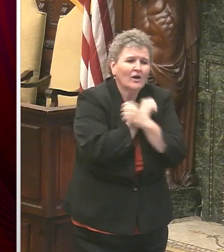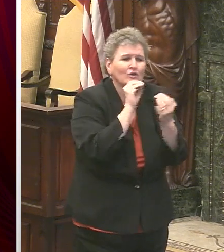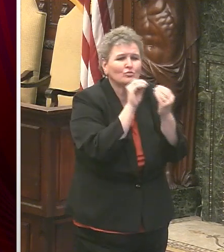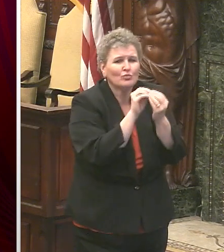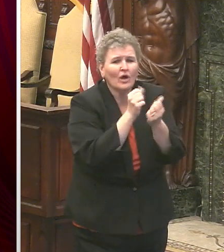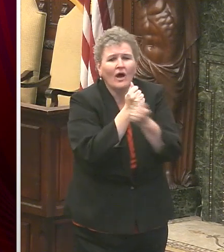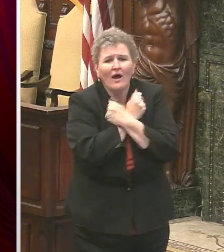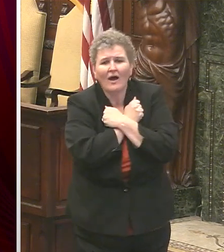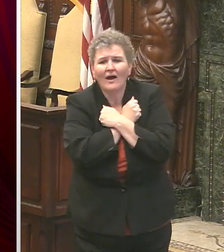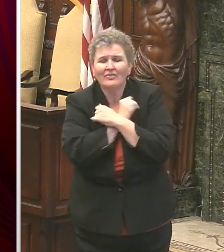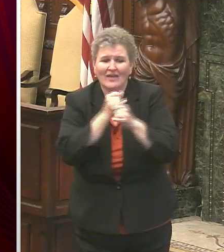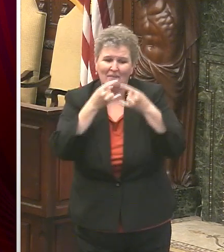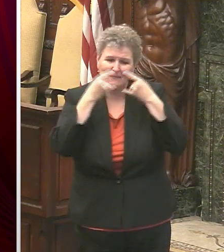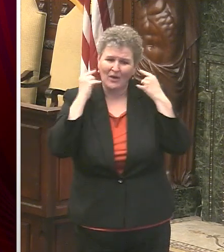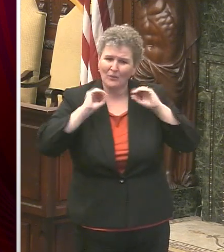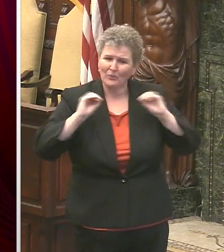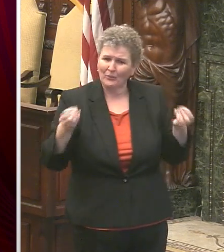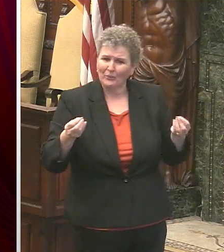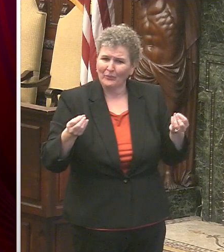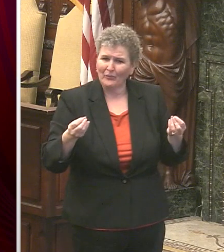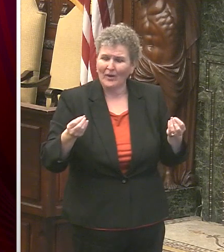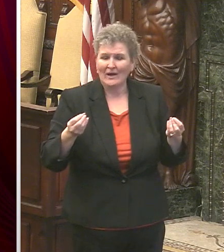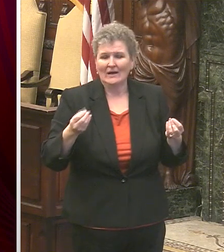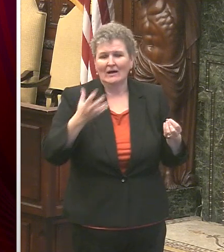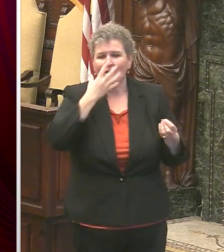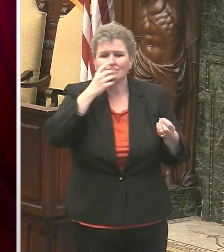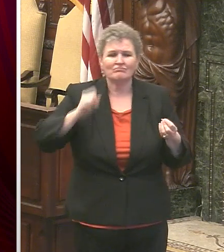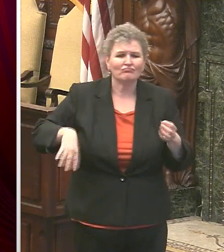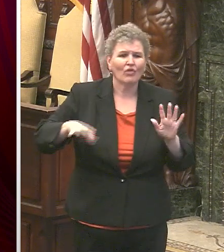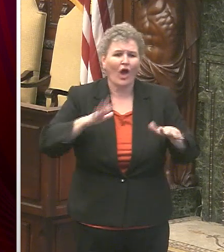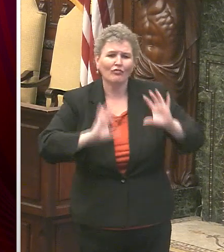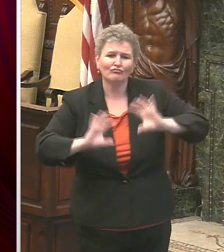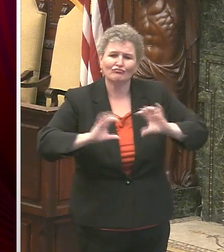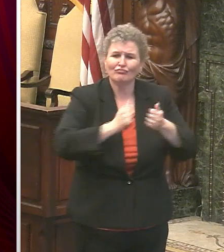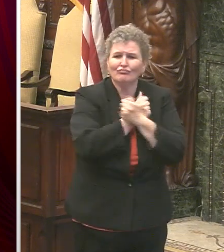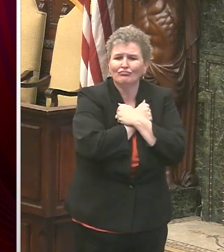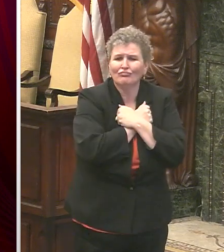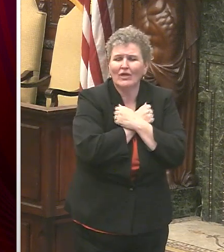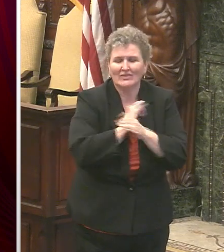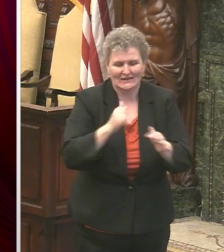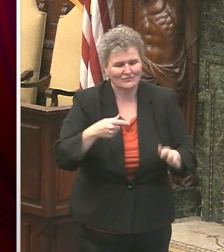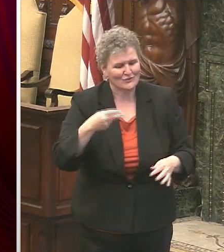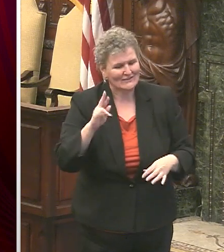want to wear a mask for the pictures. That's when the risk is the greatest. And so